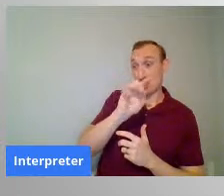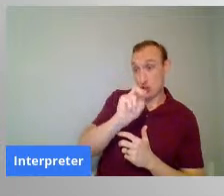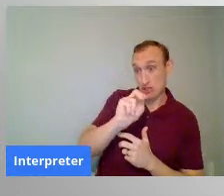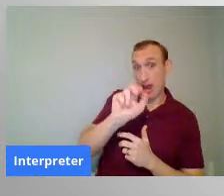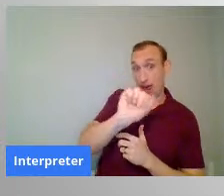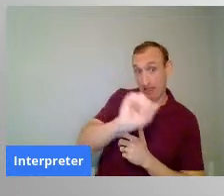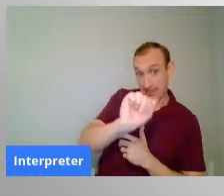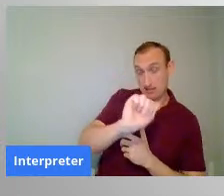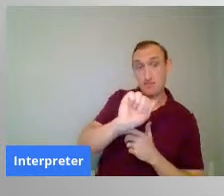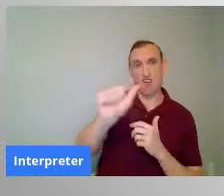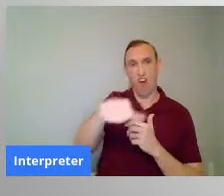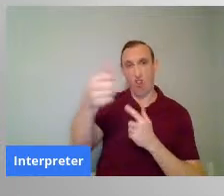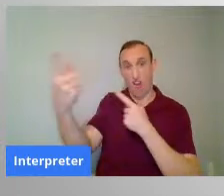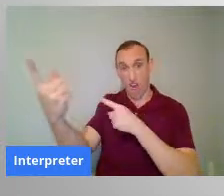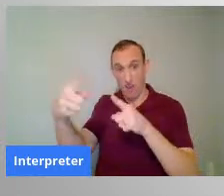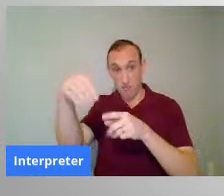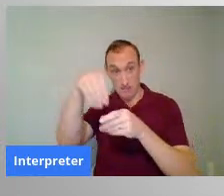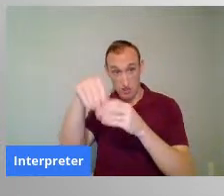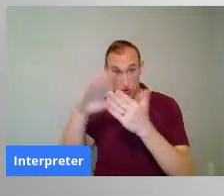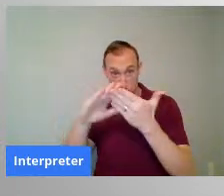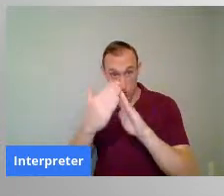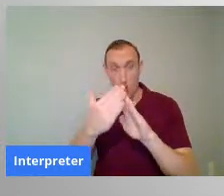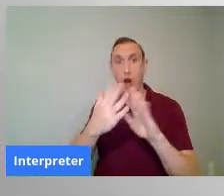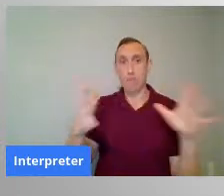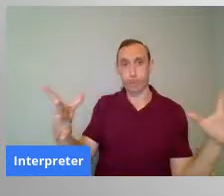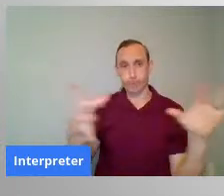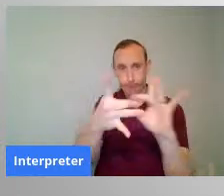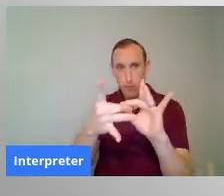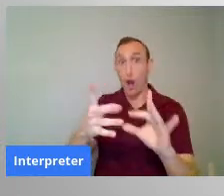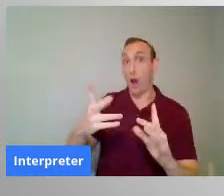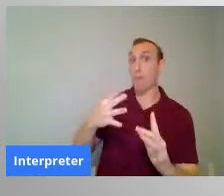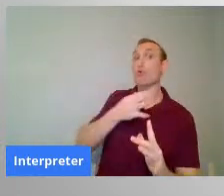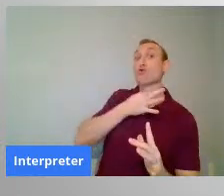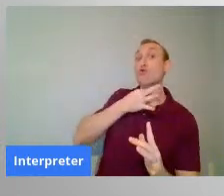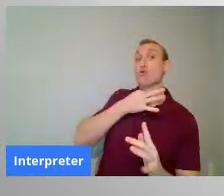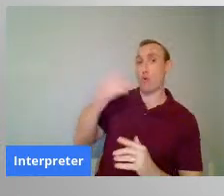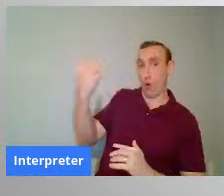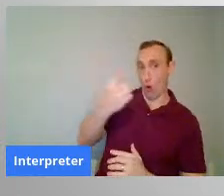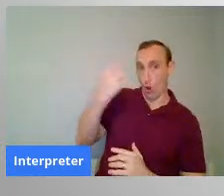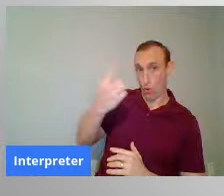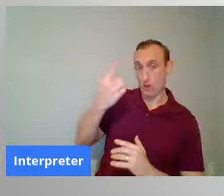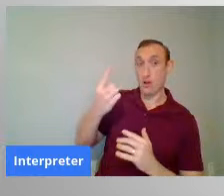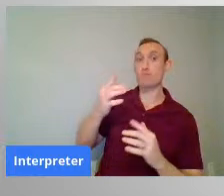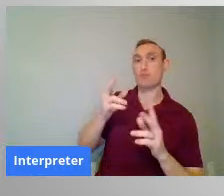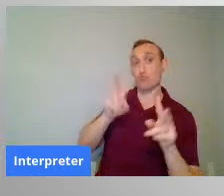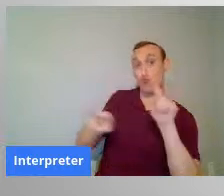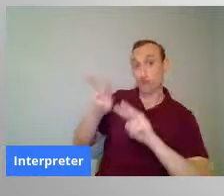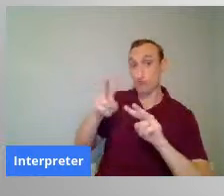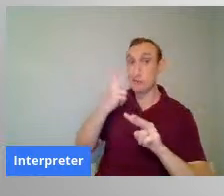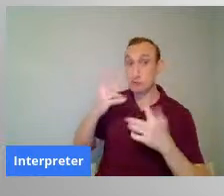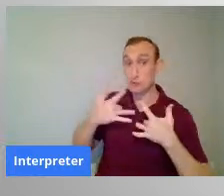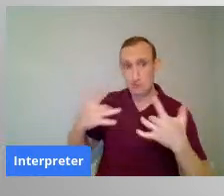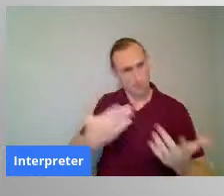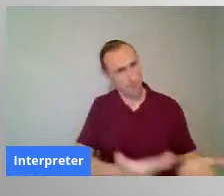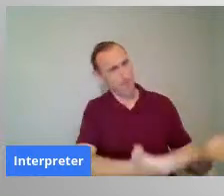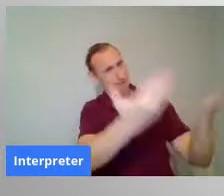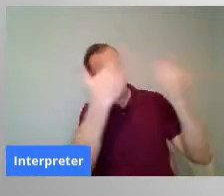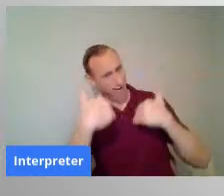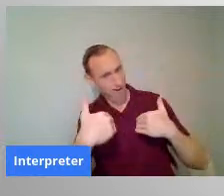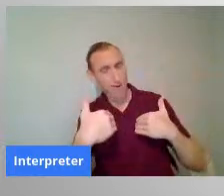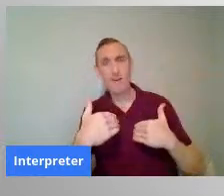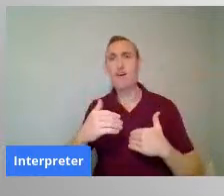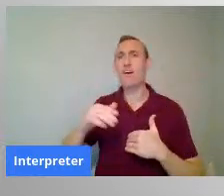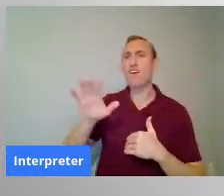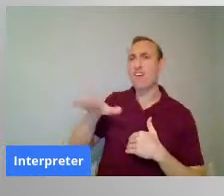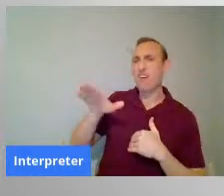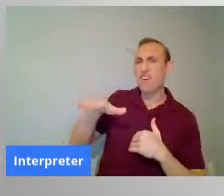happening in the community. So that's my curiosity. Great. Yeah, you should come. Where can you find the link?